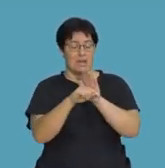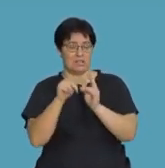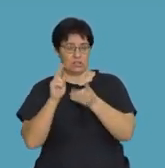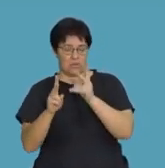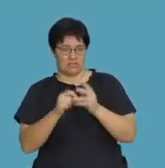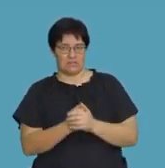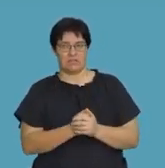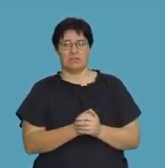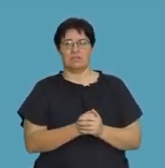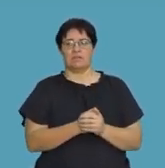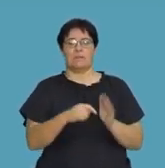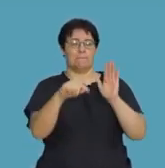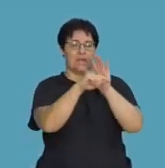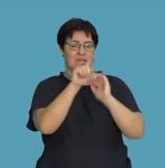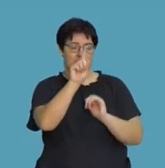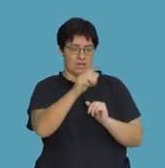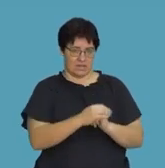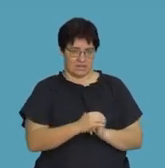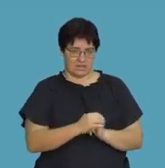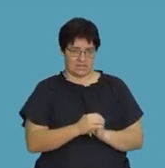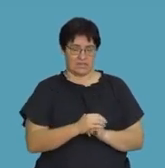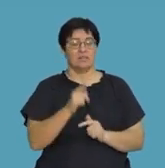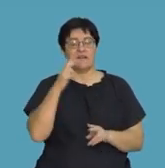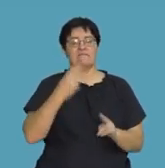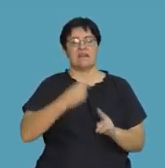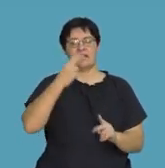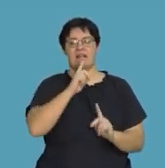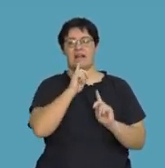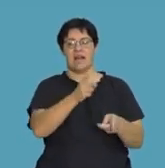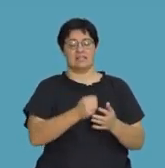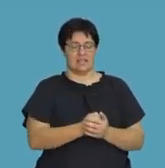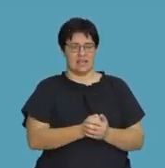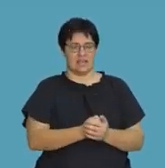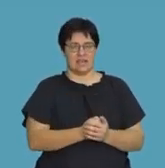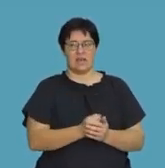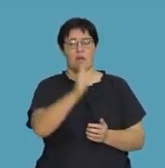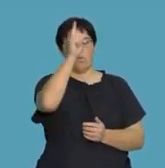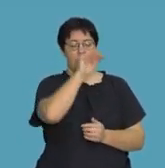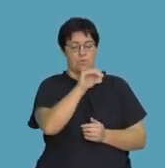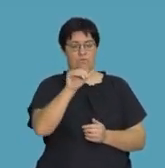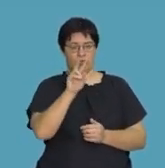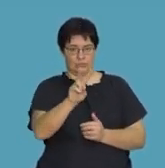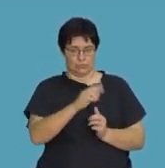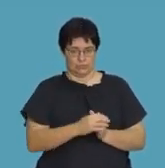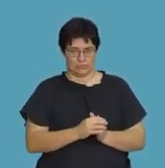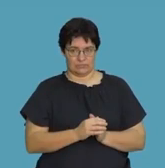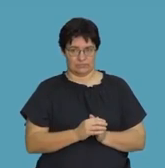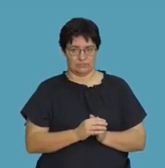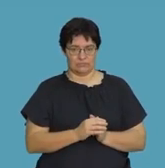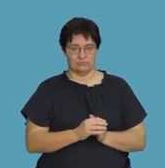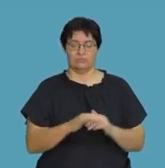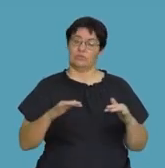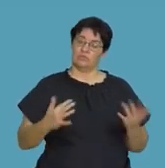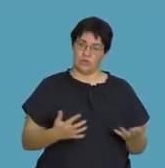the 12 will just be negative 1. Then finally, my answer will be 1/2. So